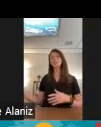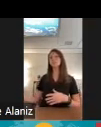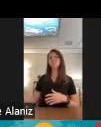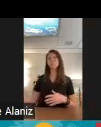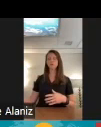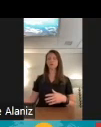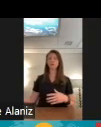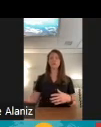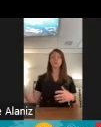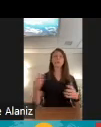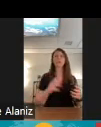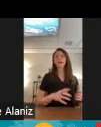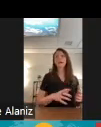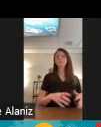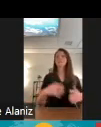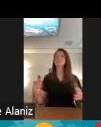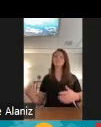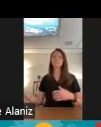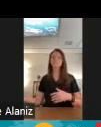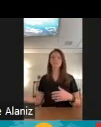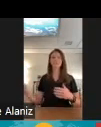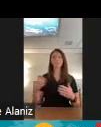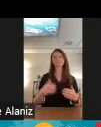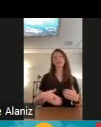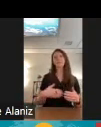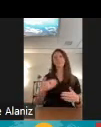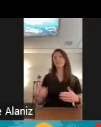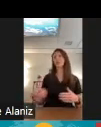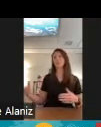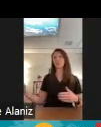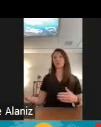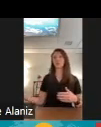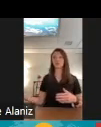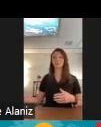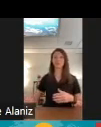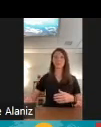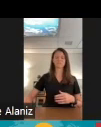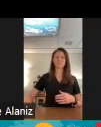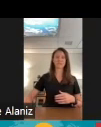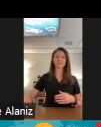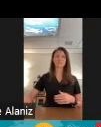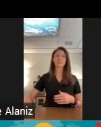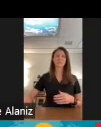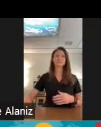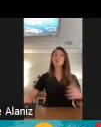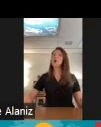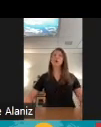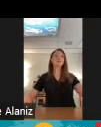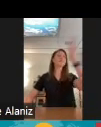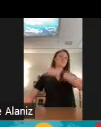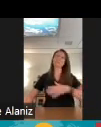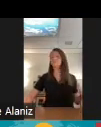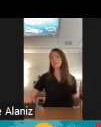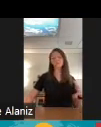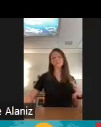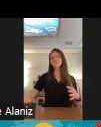embedded in a school program, or it happens over a summer camp, or it's happening over a longer period of time. So all